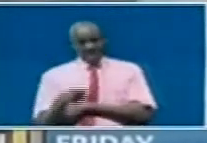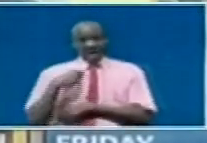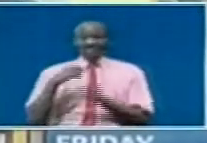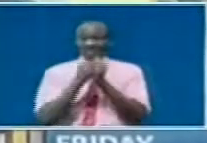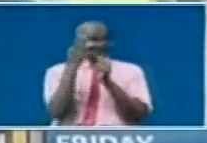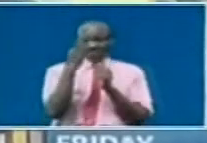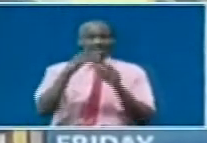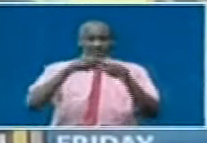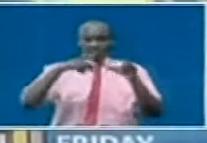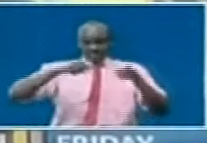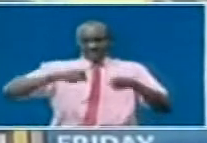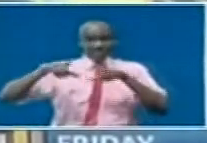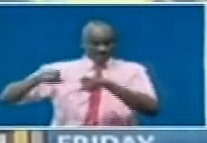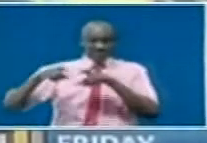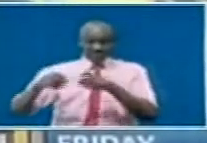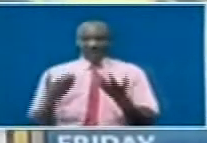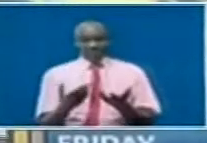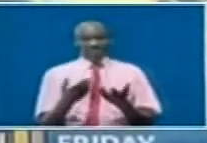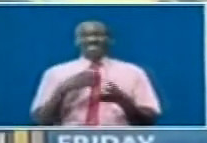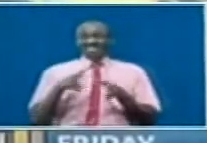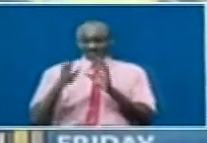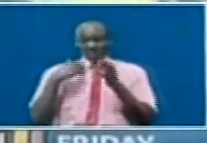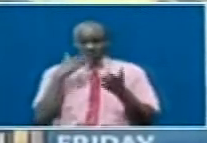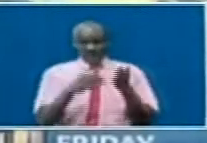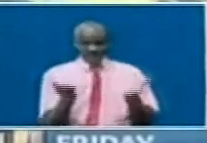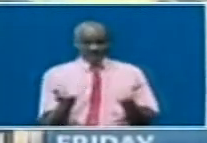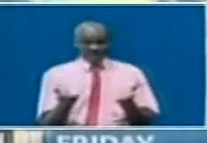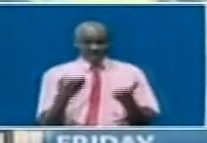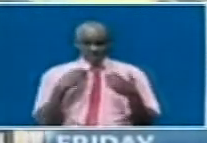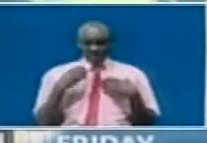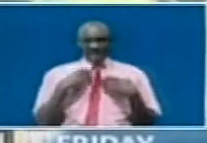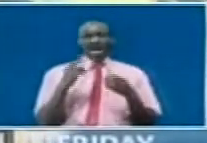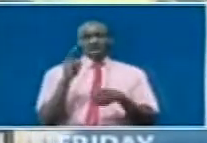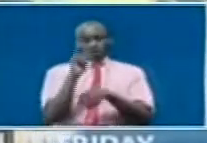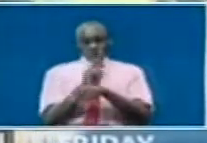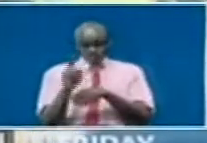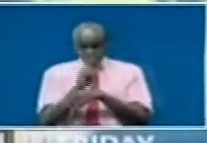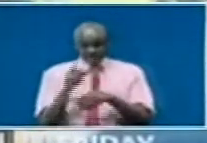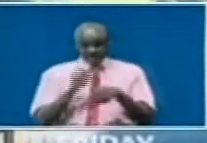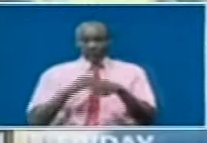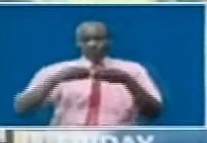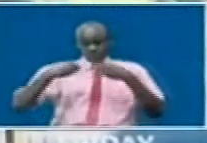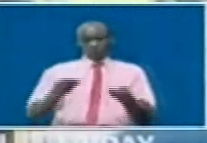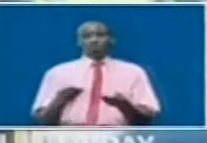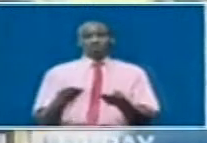inverters. The system we have is whereby we are consuming as we